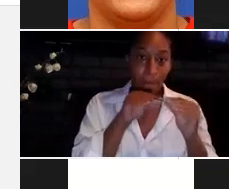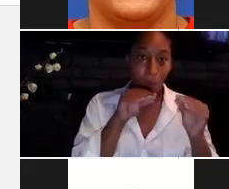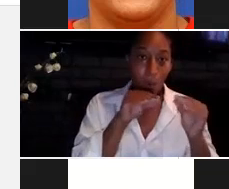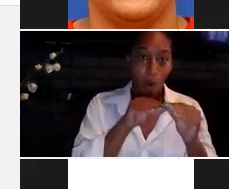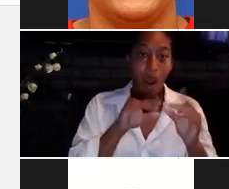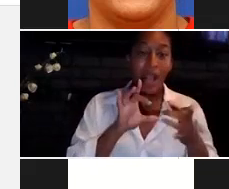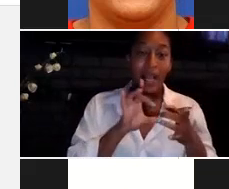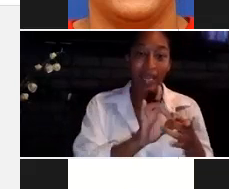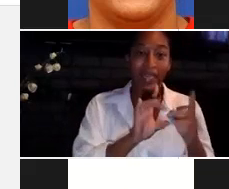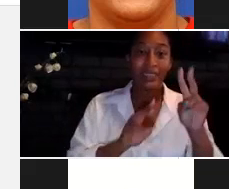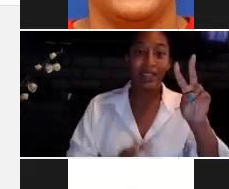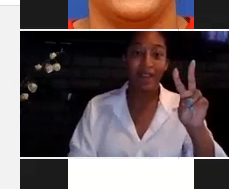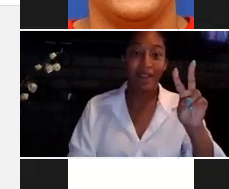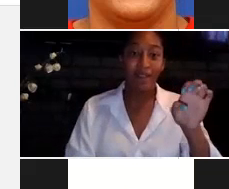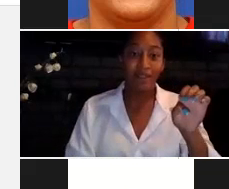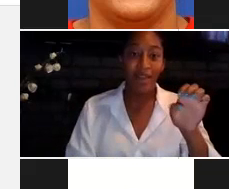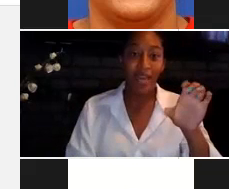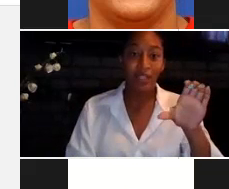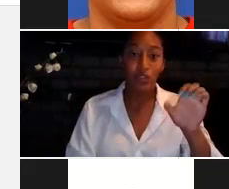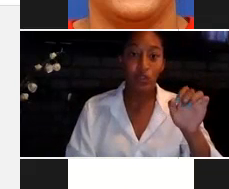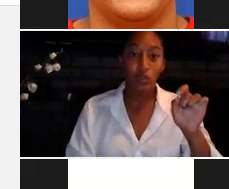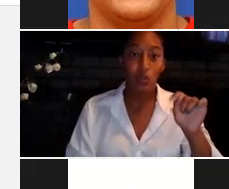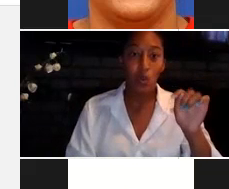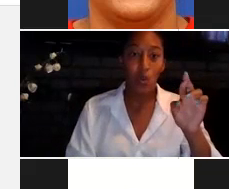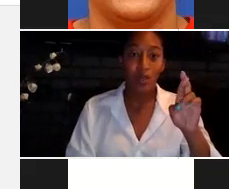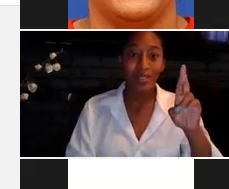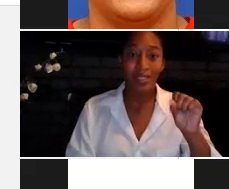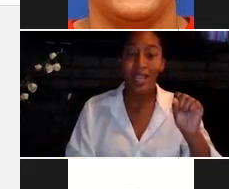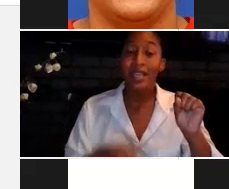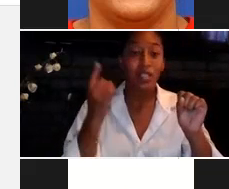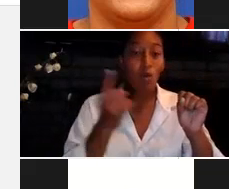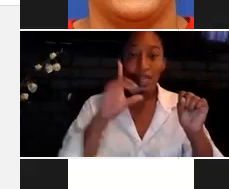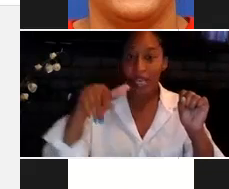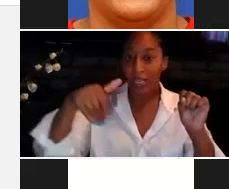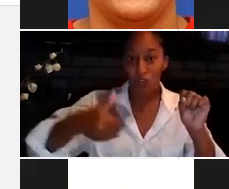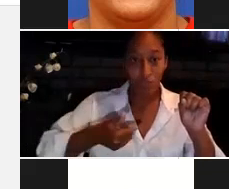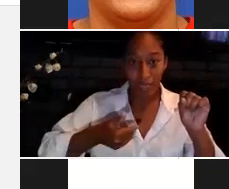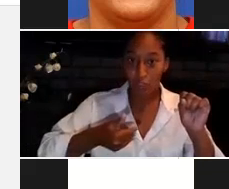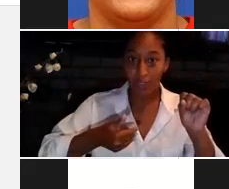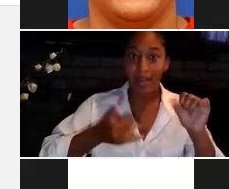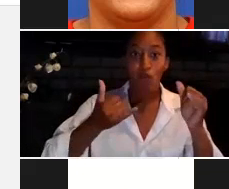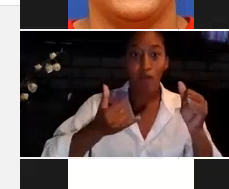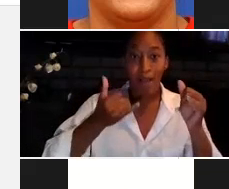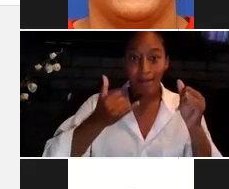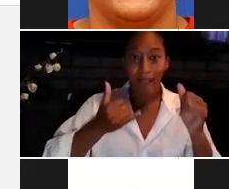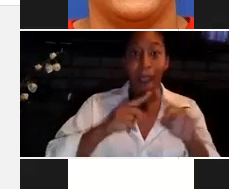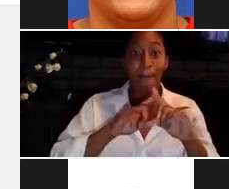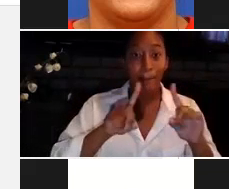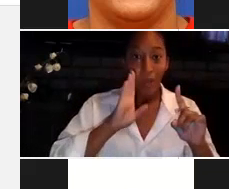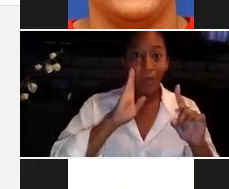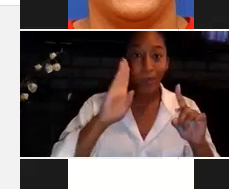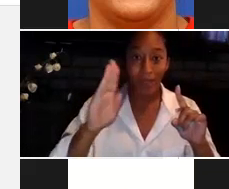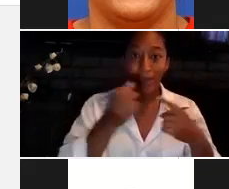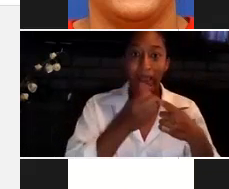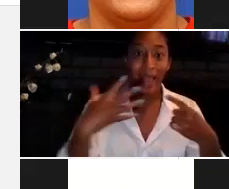just an introduction to get you thinking about, hey, these are the kinds of properties that we measure, and some of them are